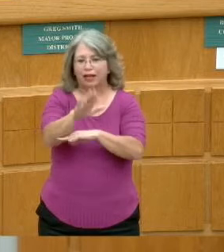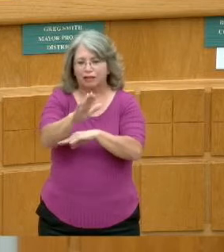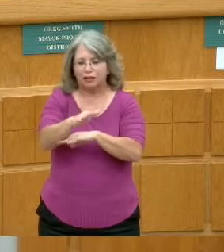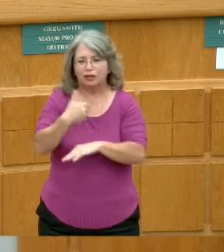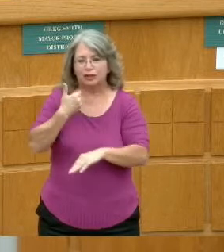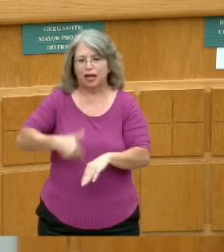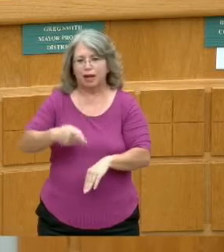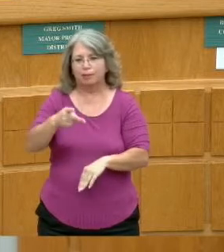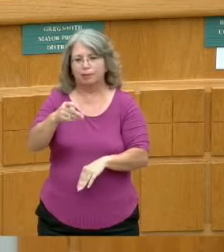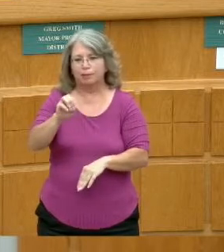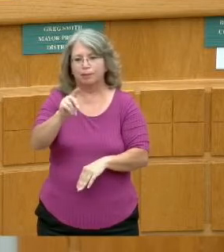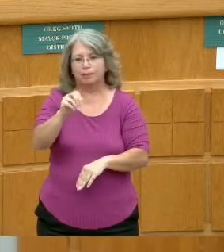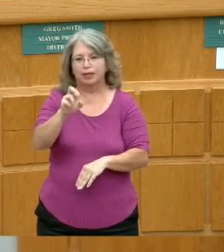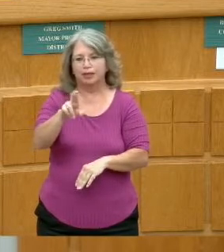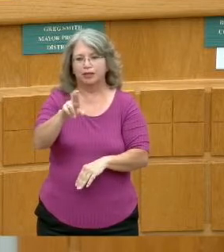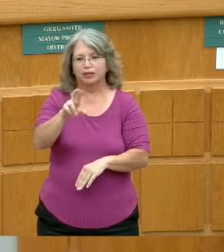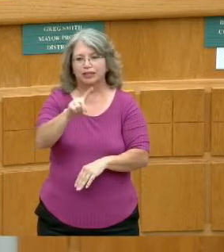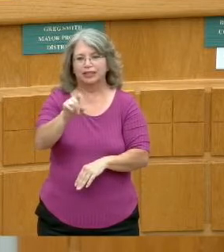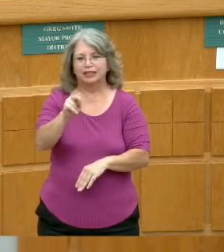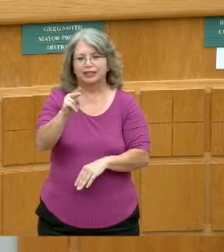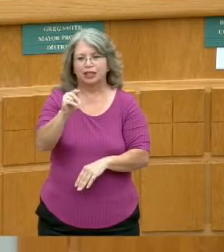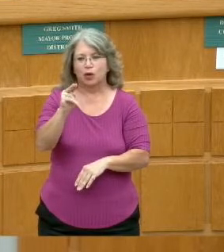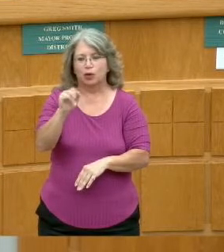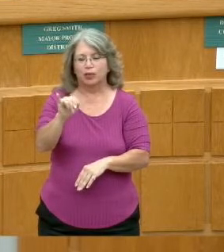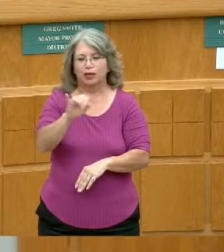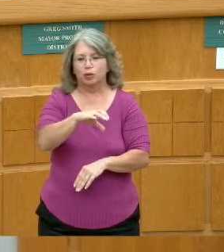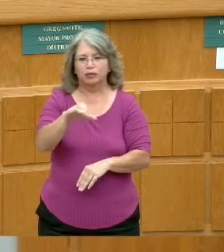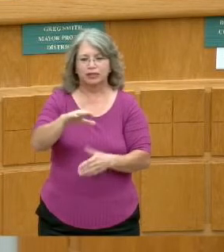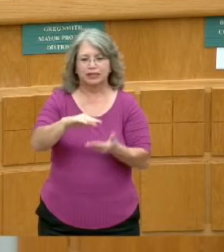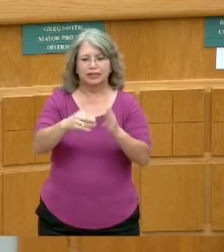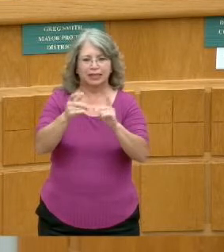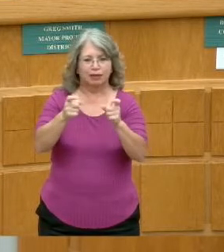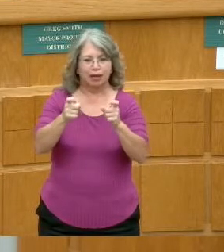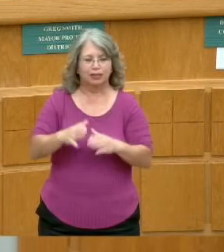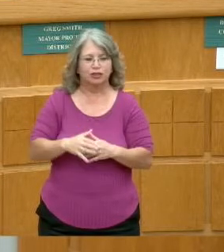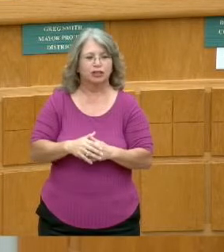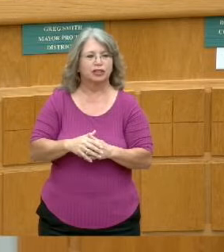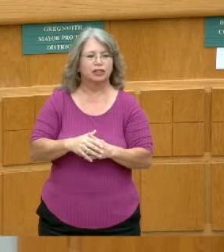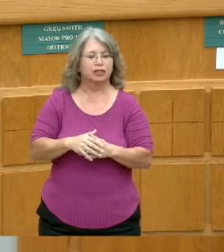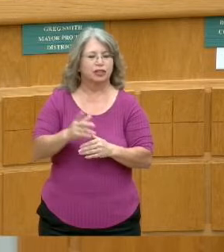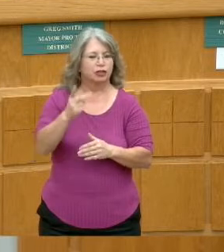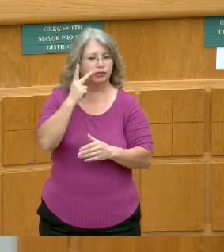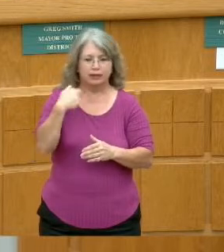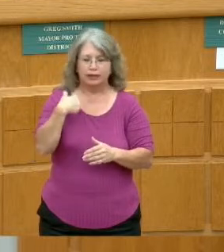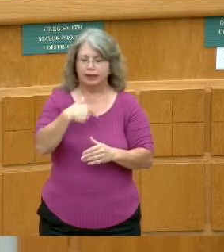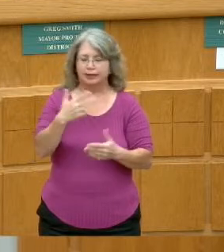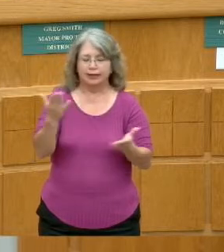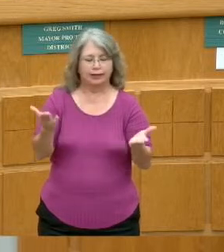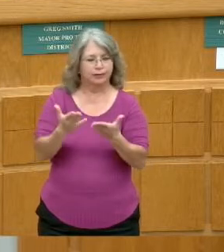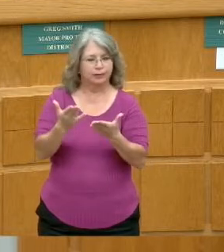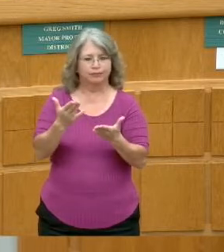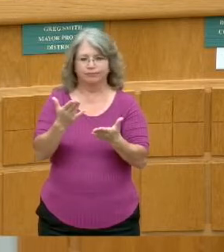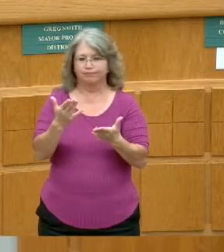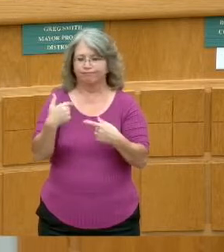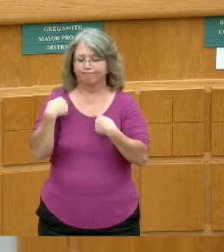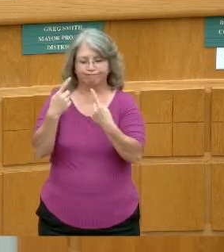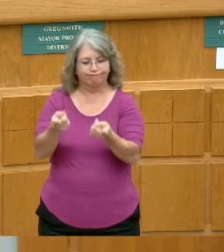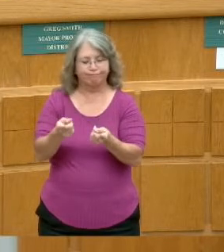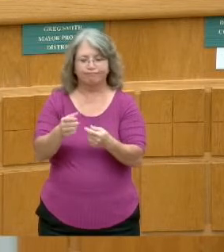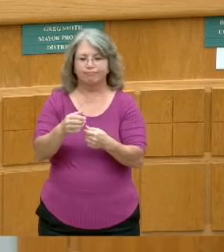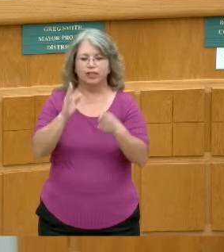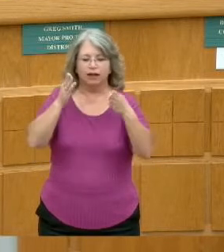Zanoni, Corpus Christi City Manager. And today we're here, you've seen us here before, focusing on our pandemic,